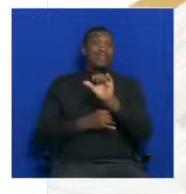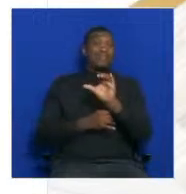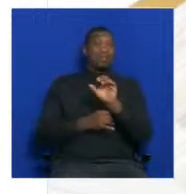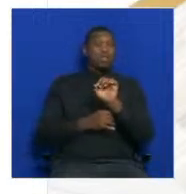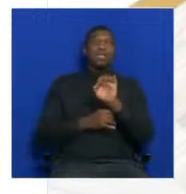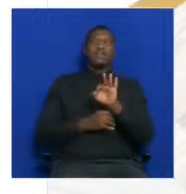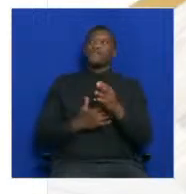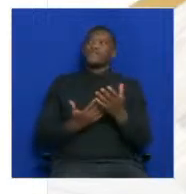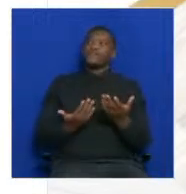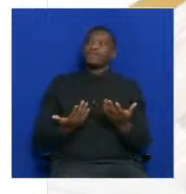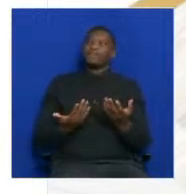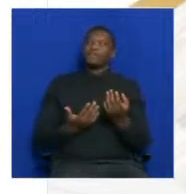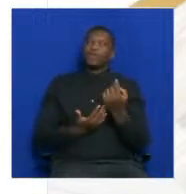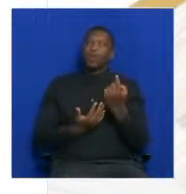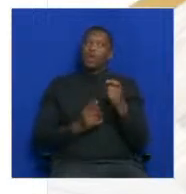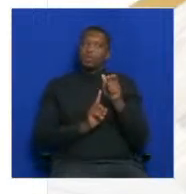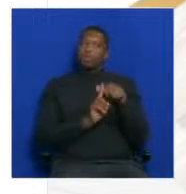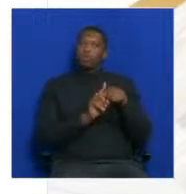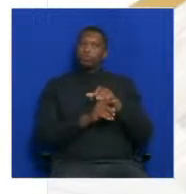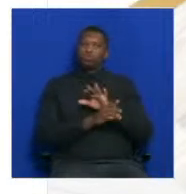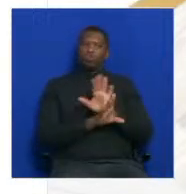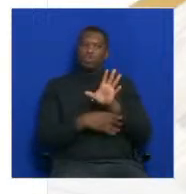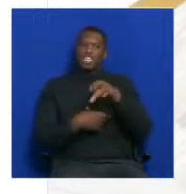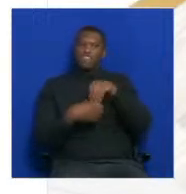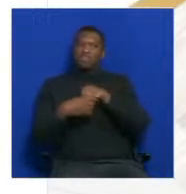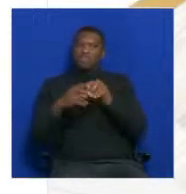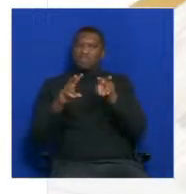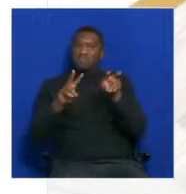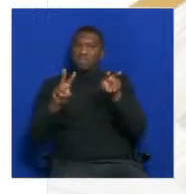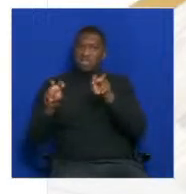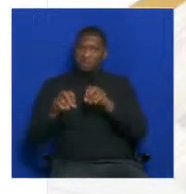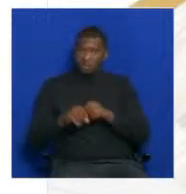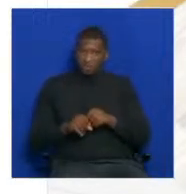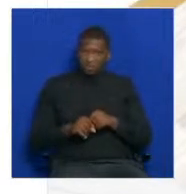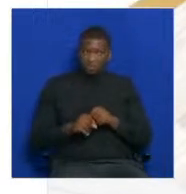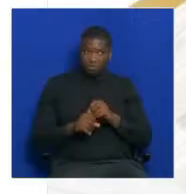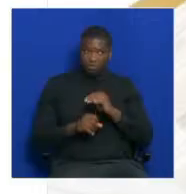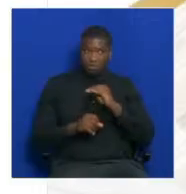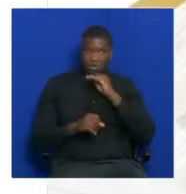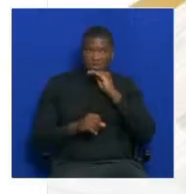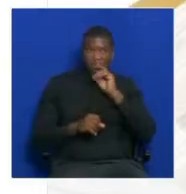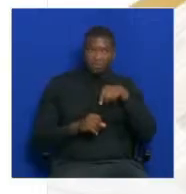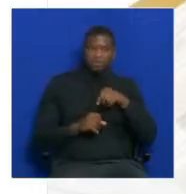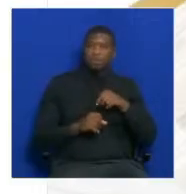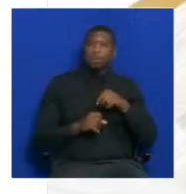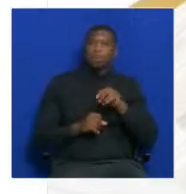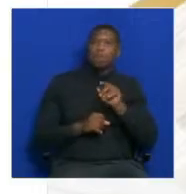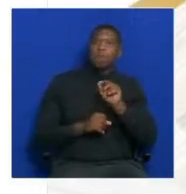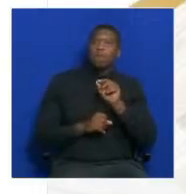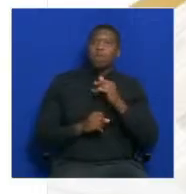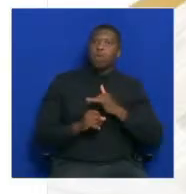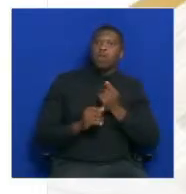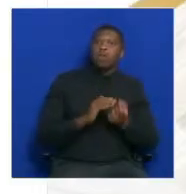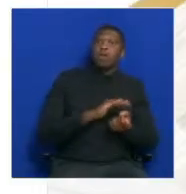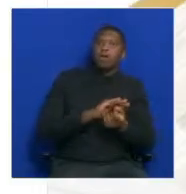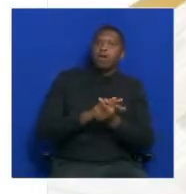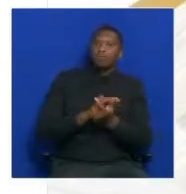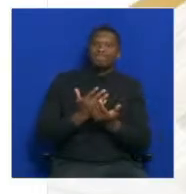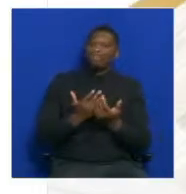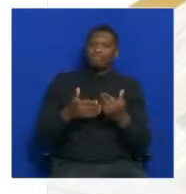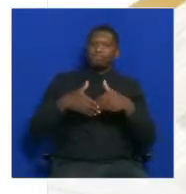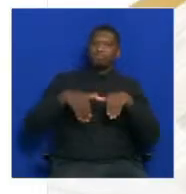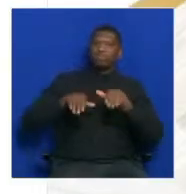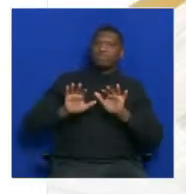is not on a matter, one does not seek to know its details, and there is a related principle of